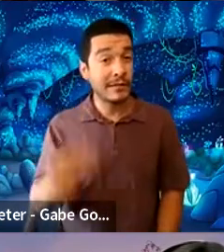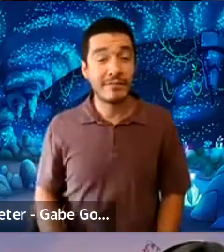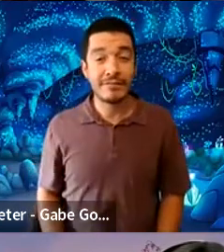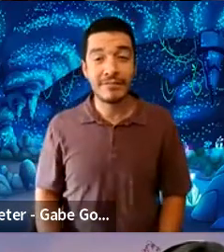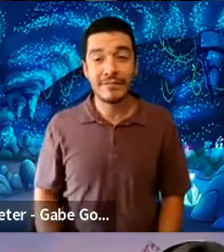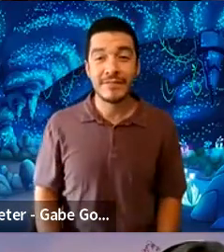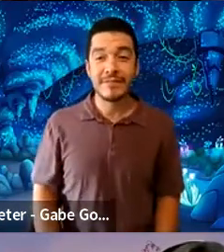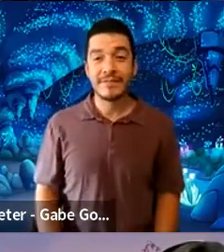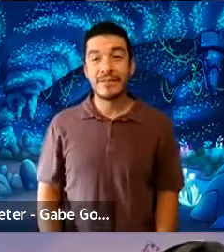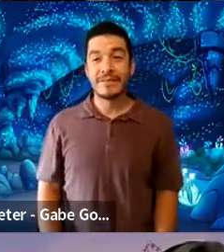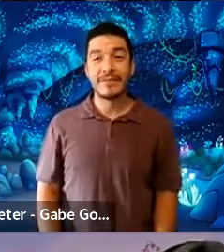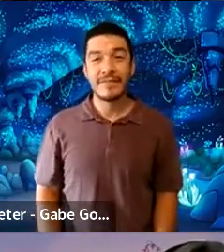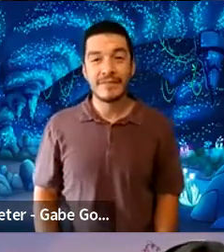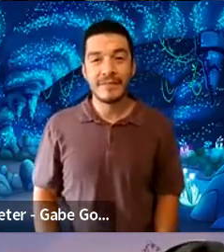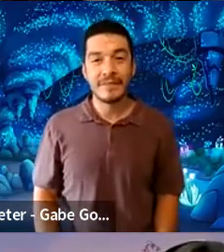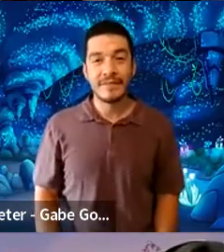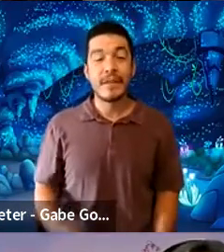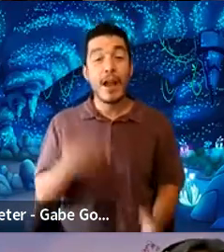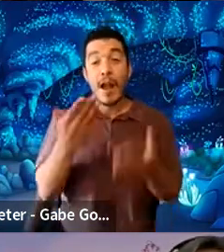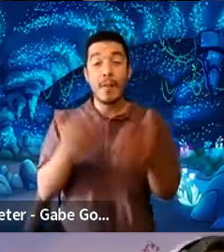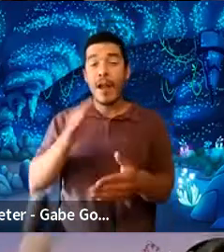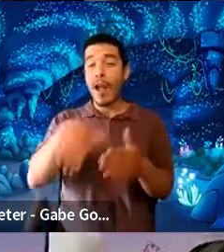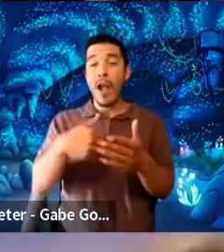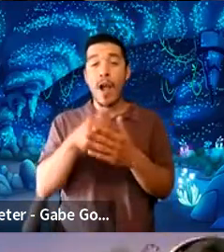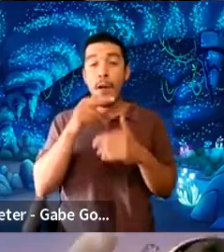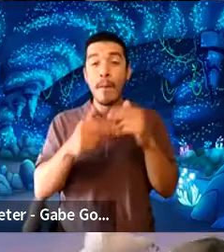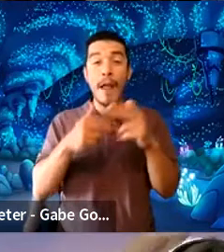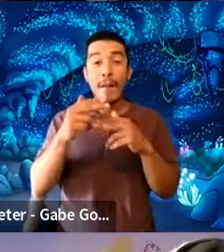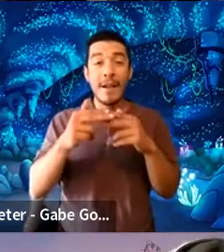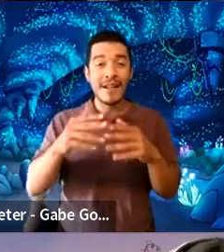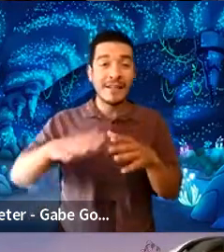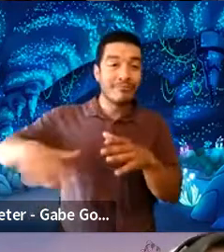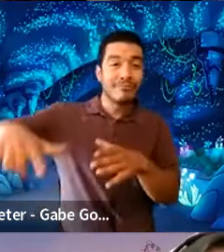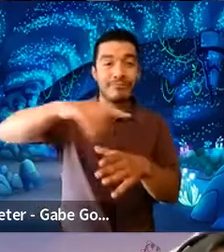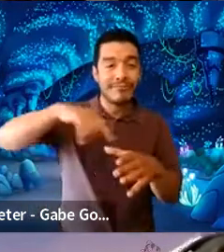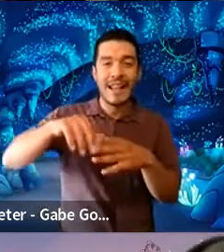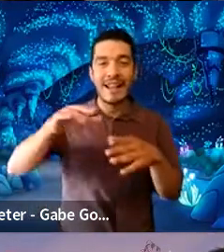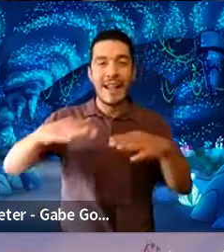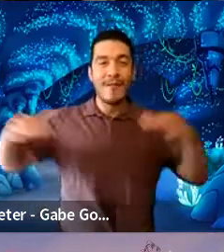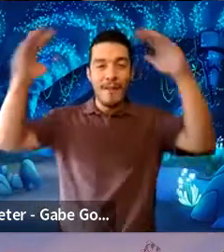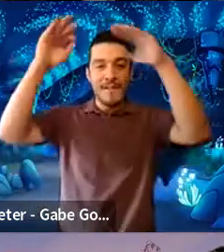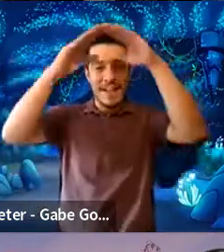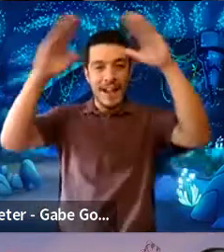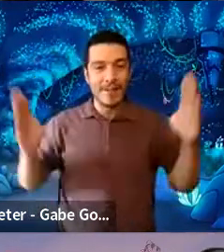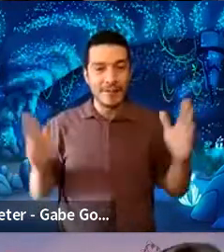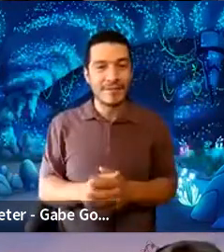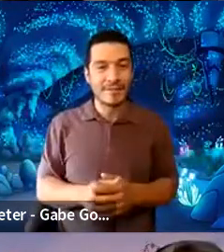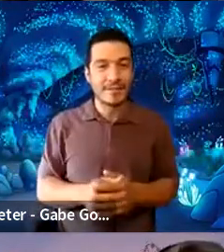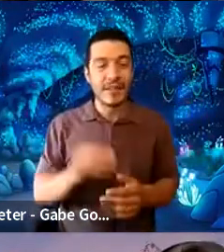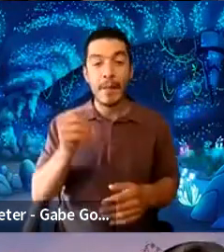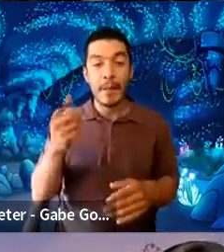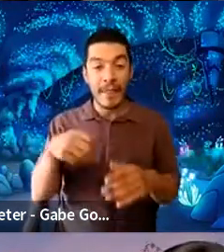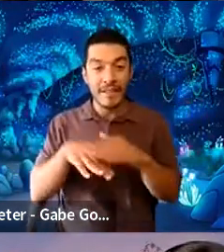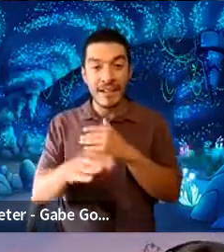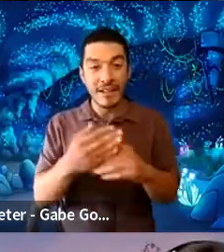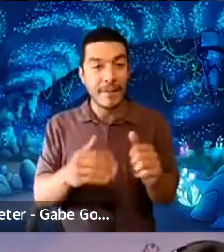woolly mammoths. It could be, or maybe they'll all be building turntables in the roof of their house. The mammoth got to get in somehow. I